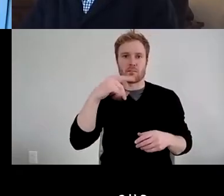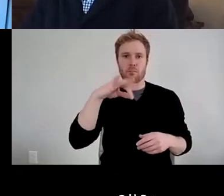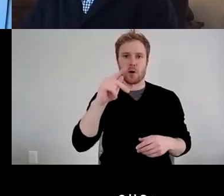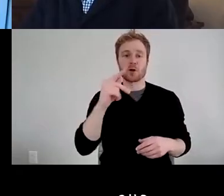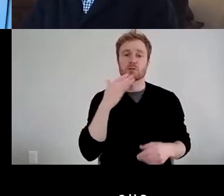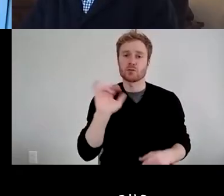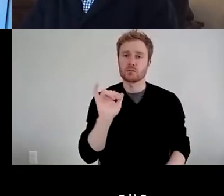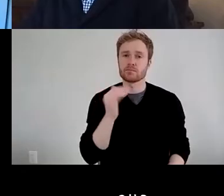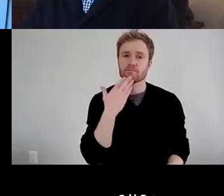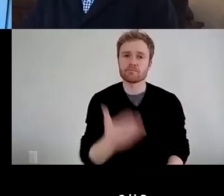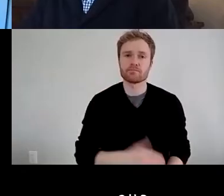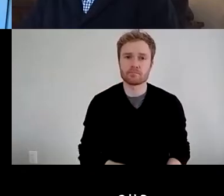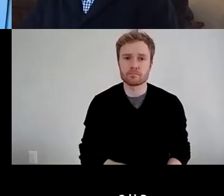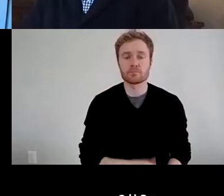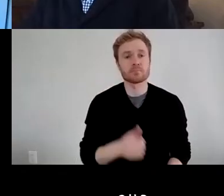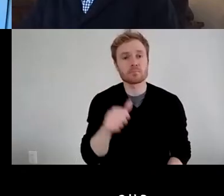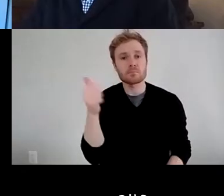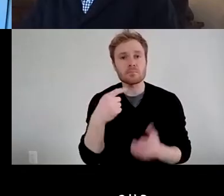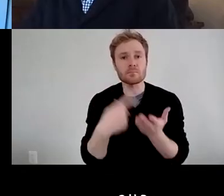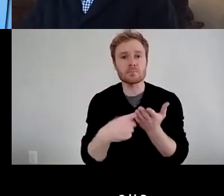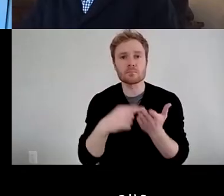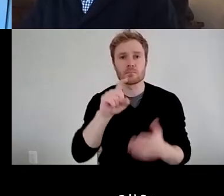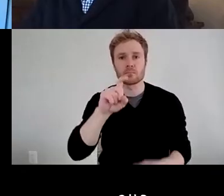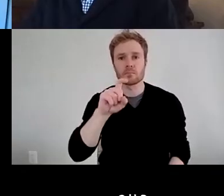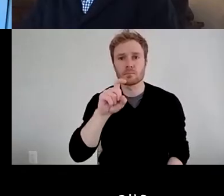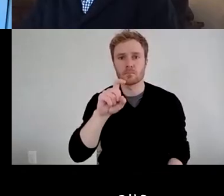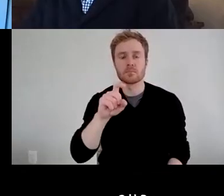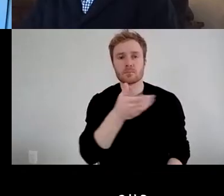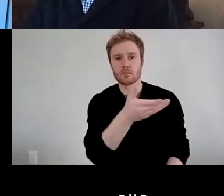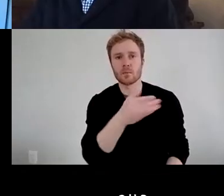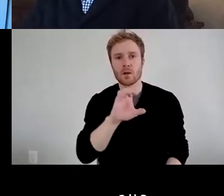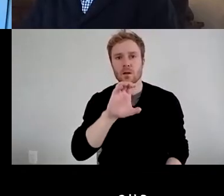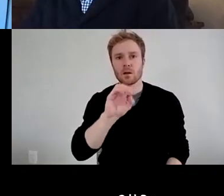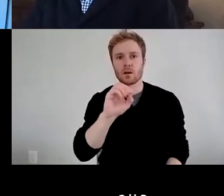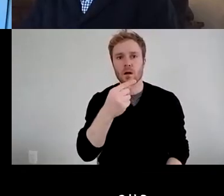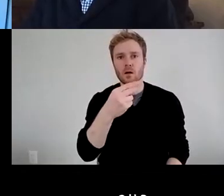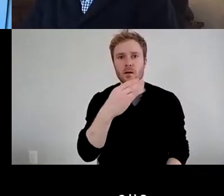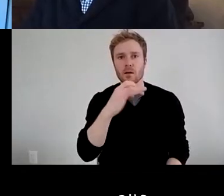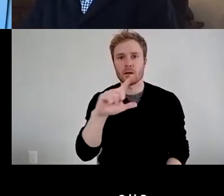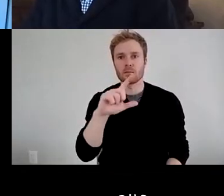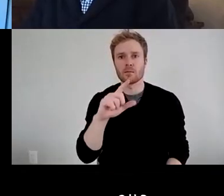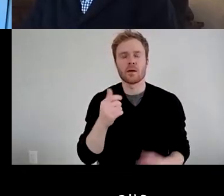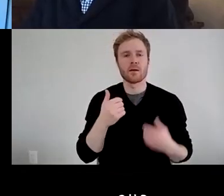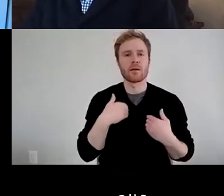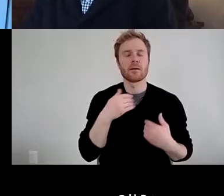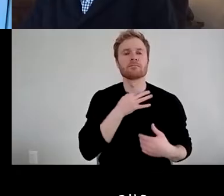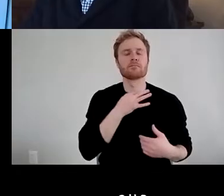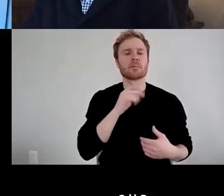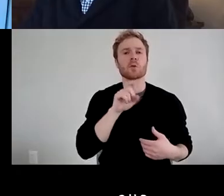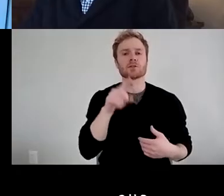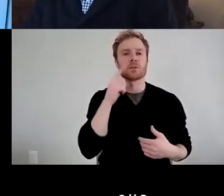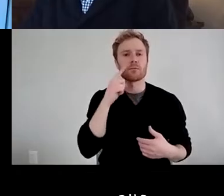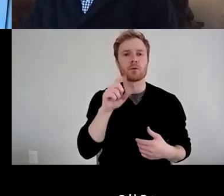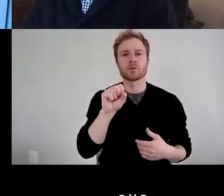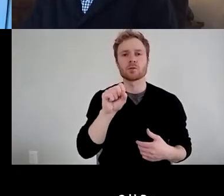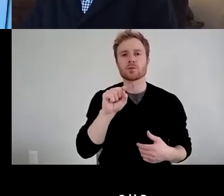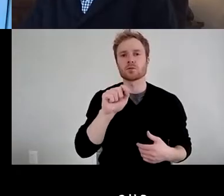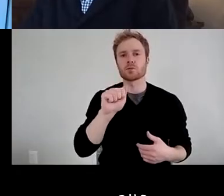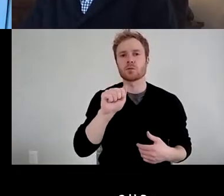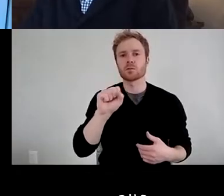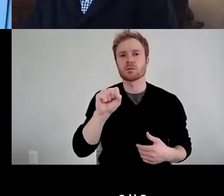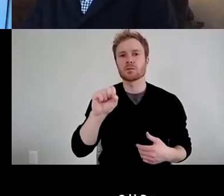at the park, but outside of it. So I think that's important when we start talking about more green infrastructure projects around parks, that we go outside of